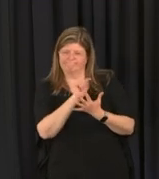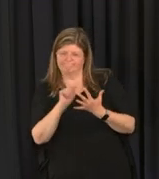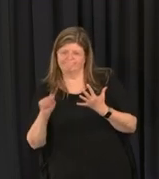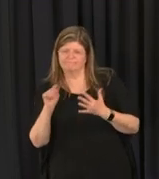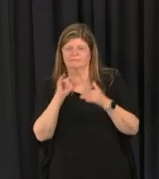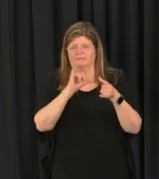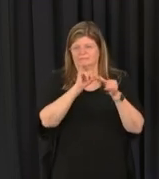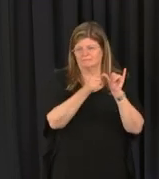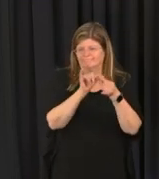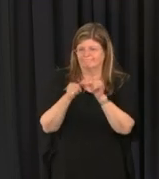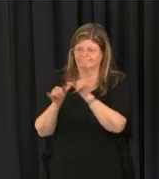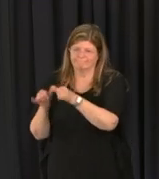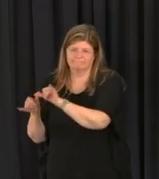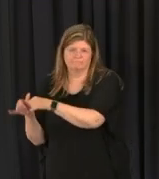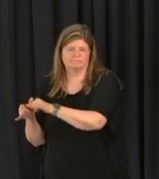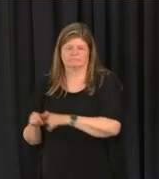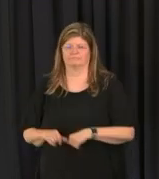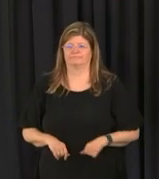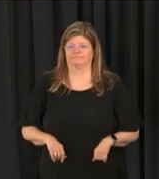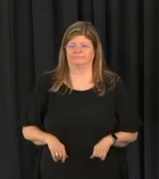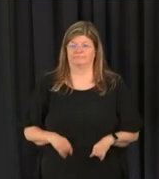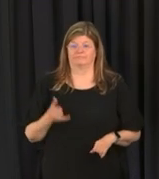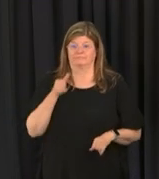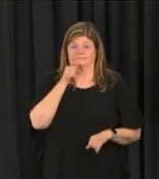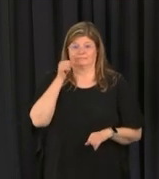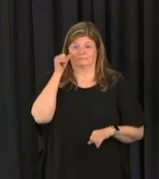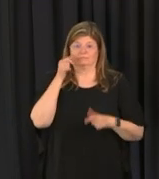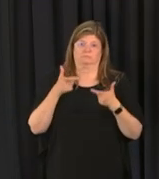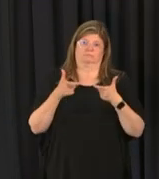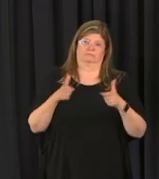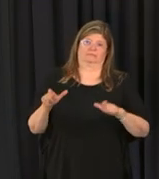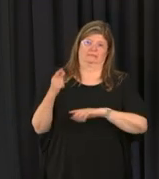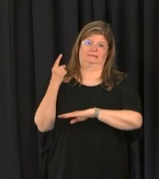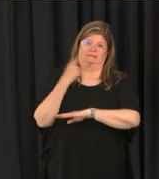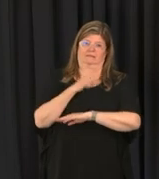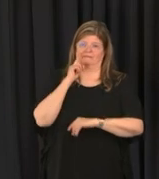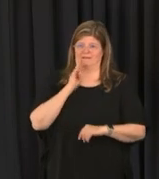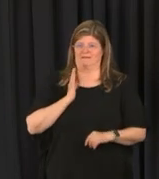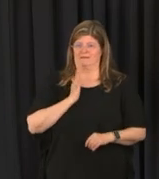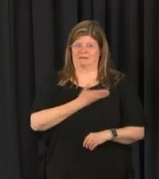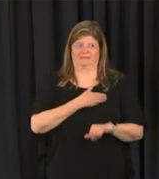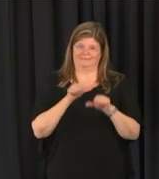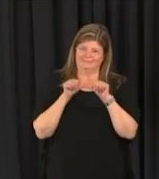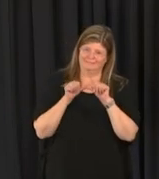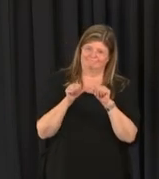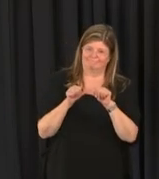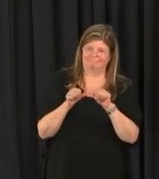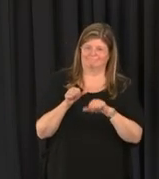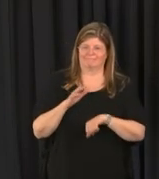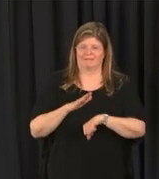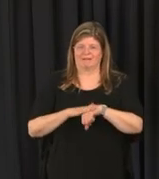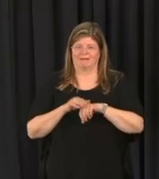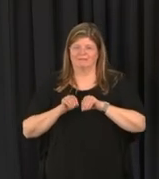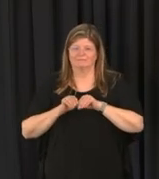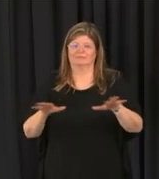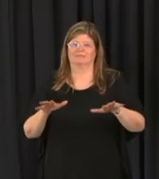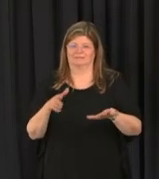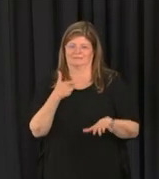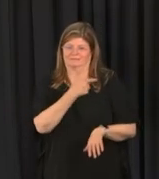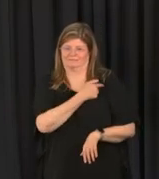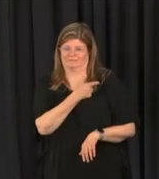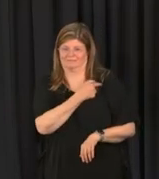Yesterday was also a big day in terms of our continued vaccine rollout. We launched our